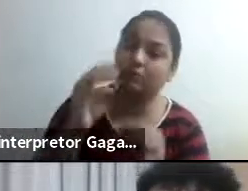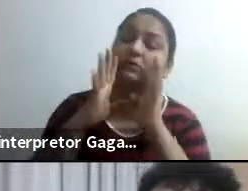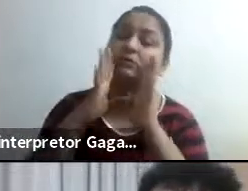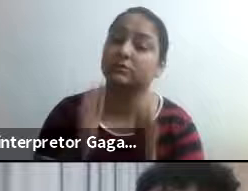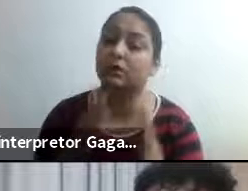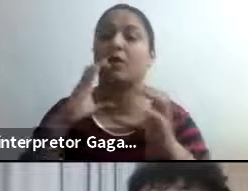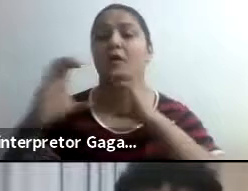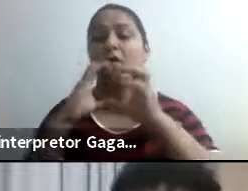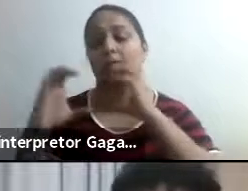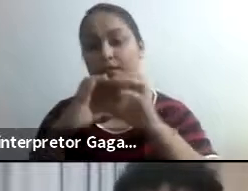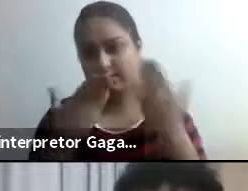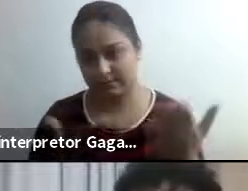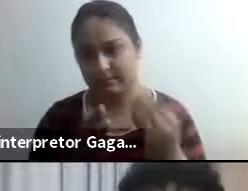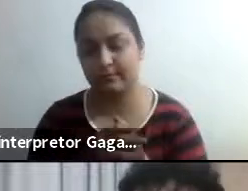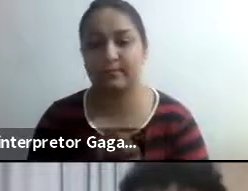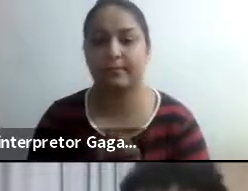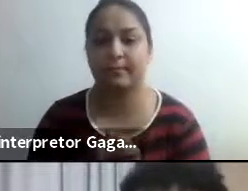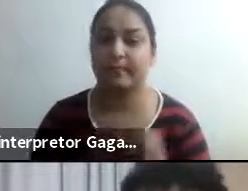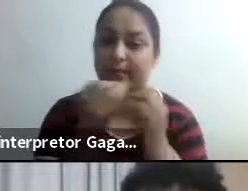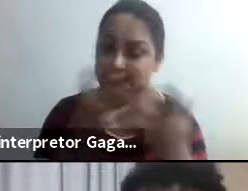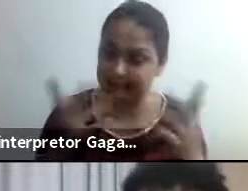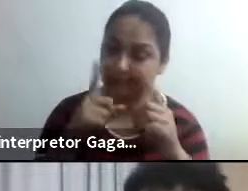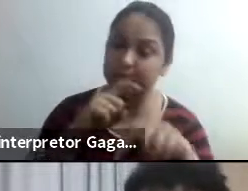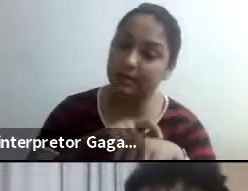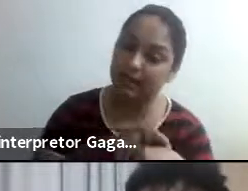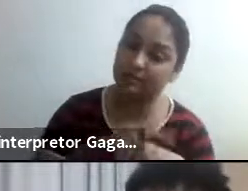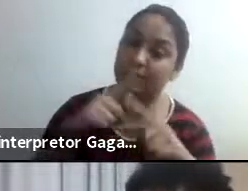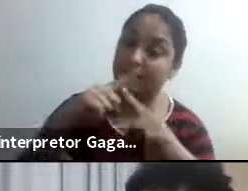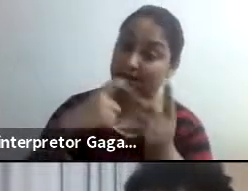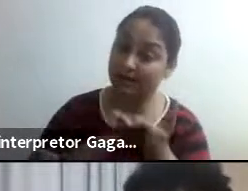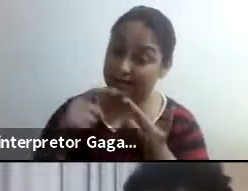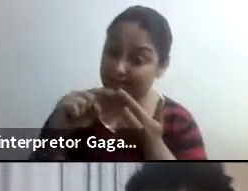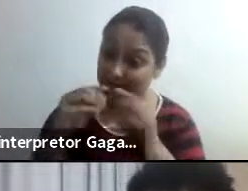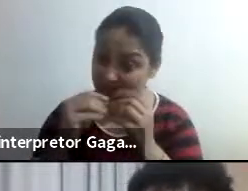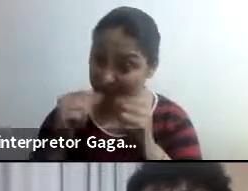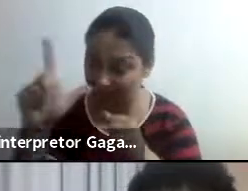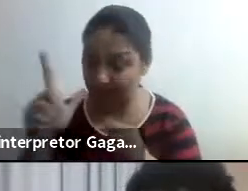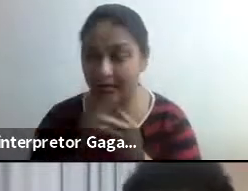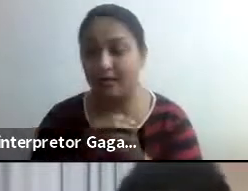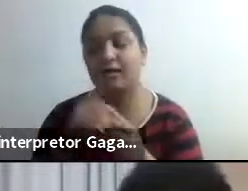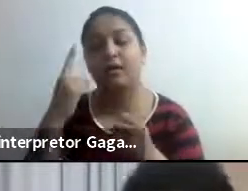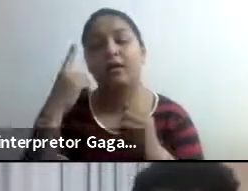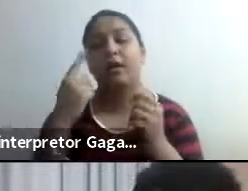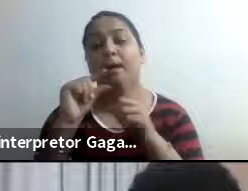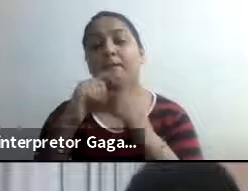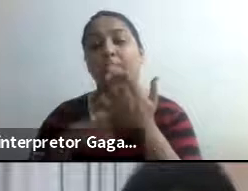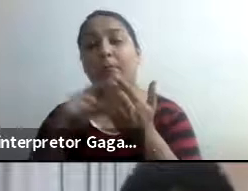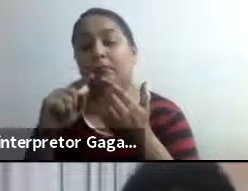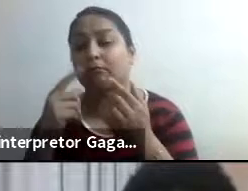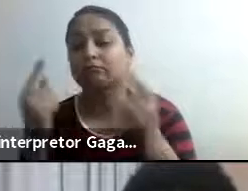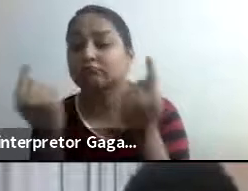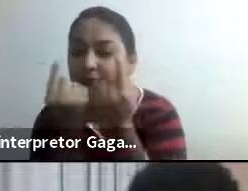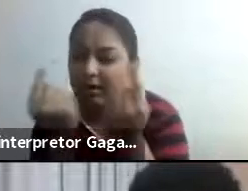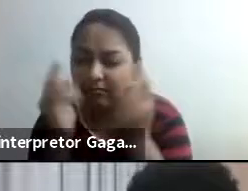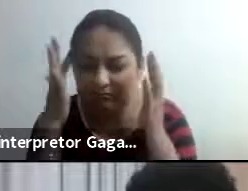innocently, but sometimes tribal, it implies a sort of a primitive social unit, and that's not